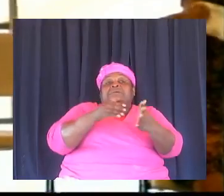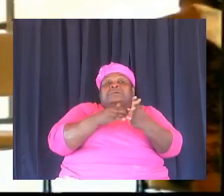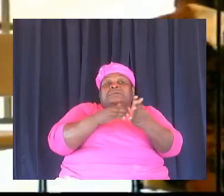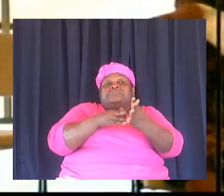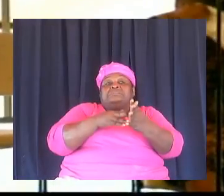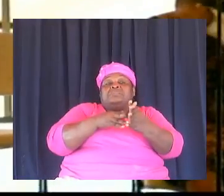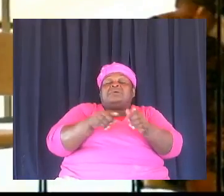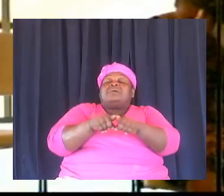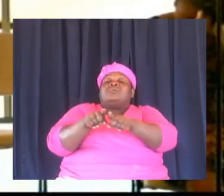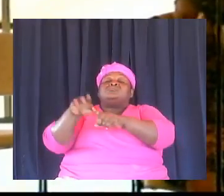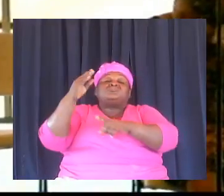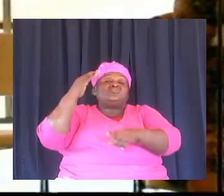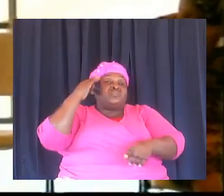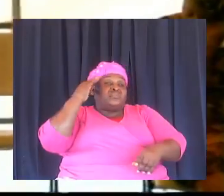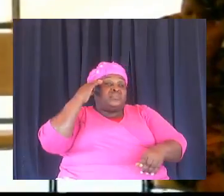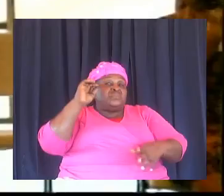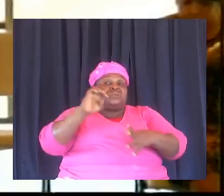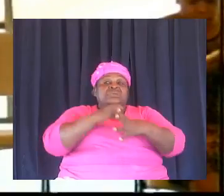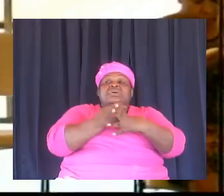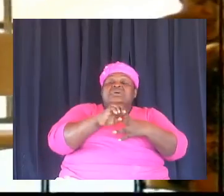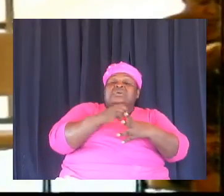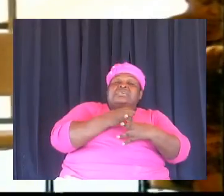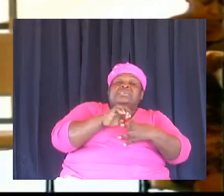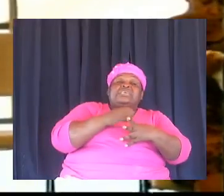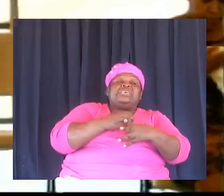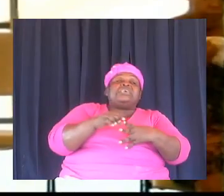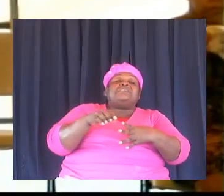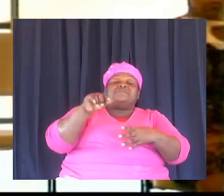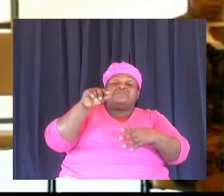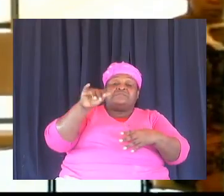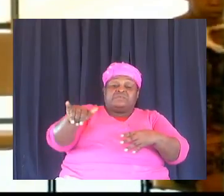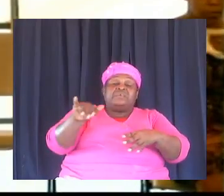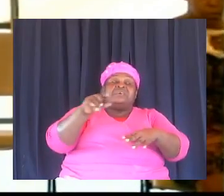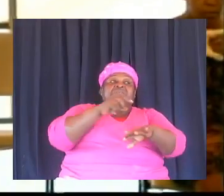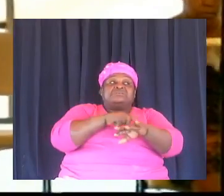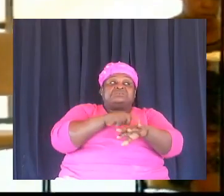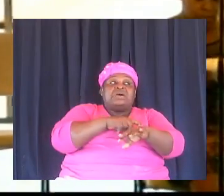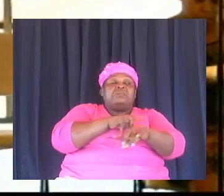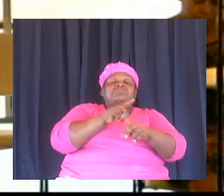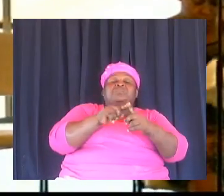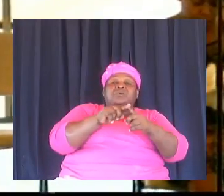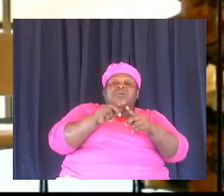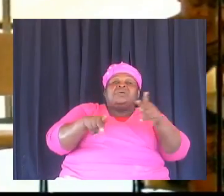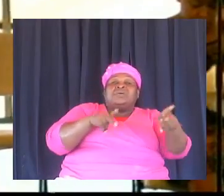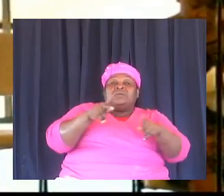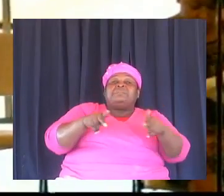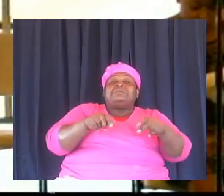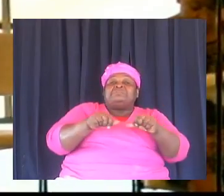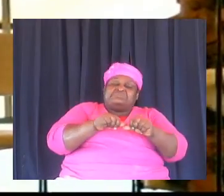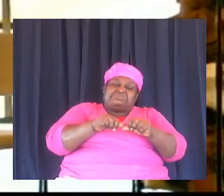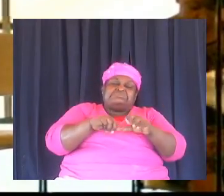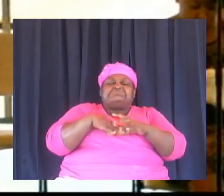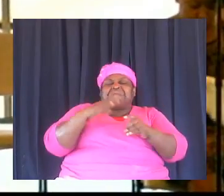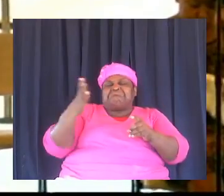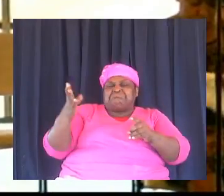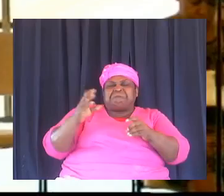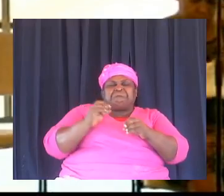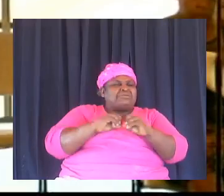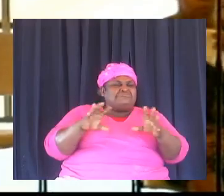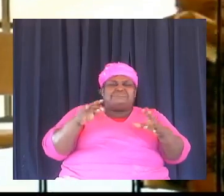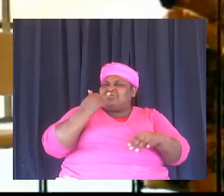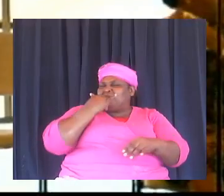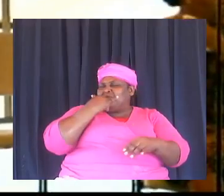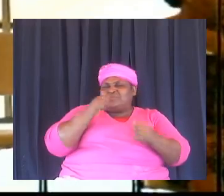know that even during that period when folks stayed out, and nothing is wrong with that, there